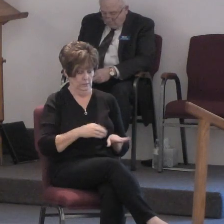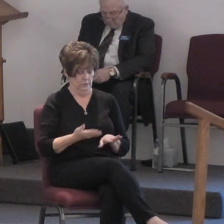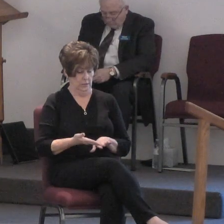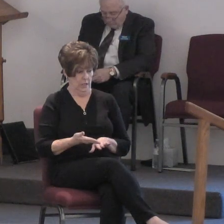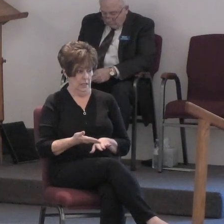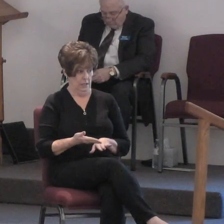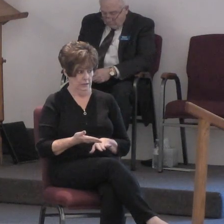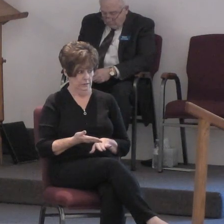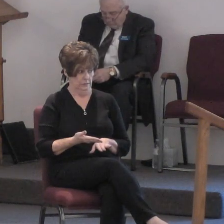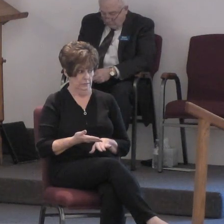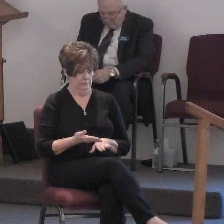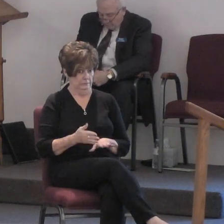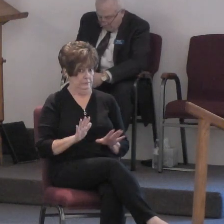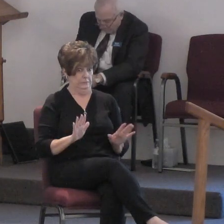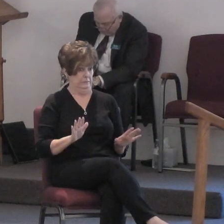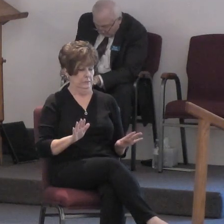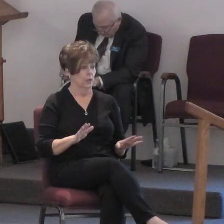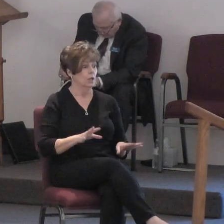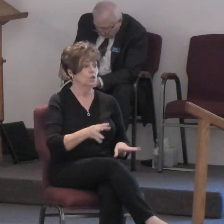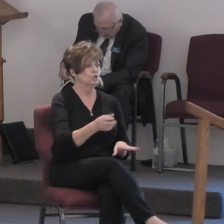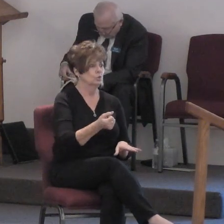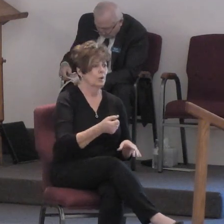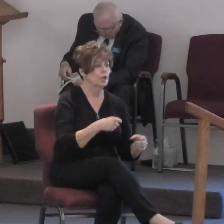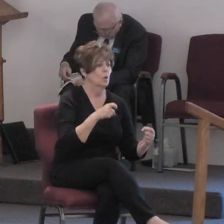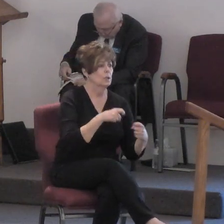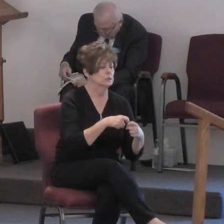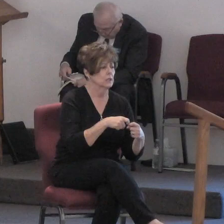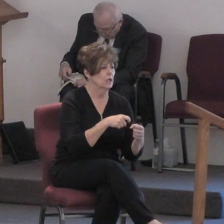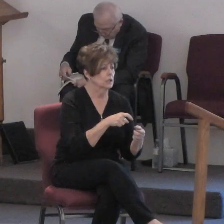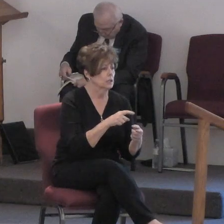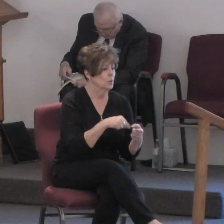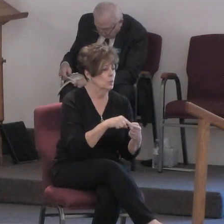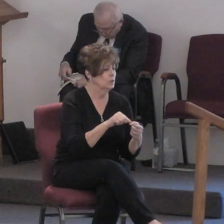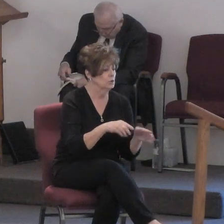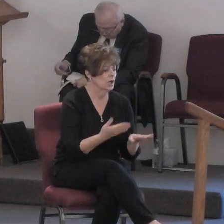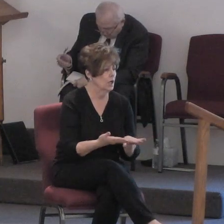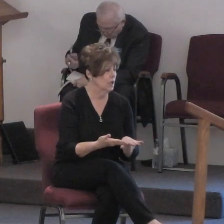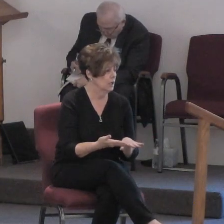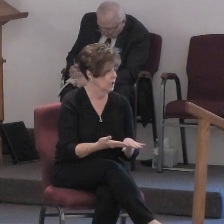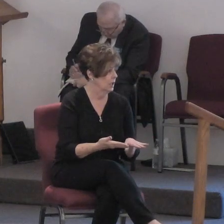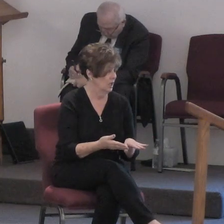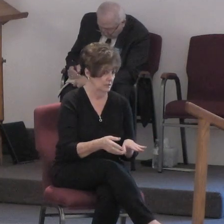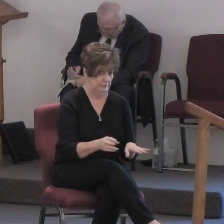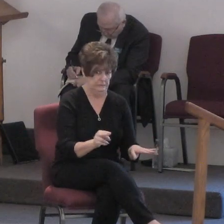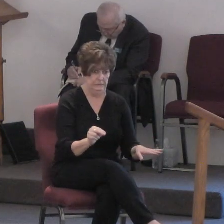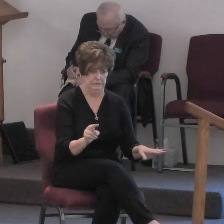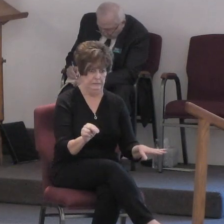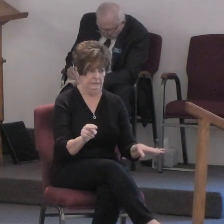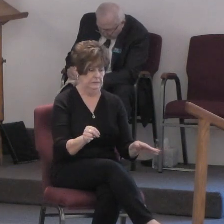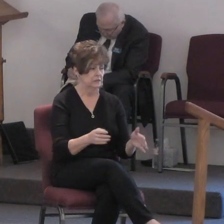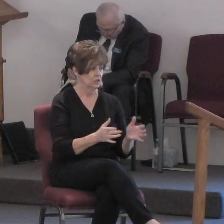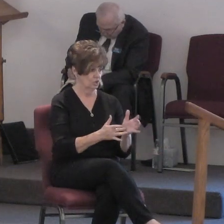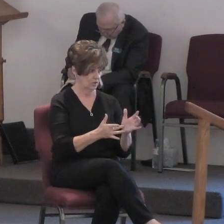Amen? Do y'all want to know? Would you want to know if tomorrow you were going to die? Jesus knew.